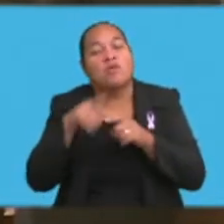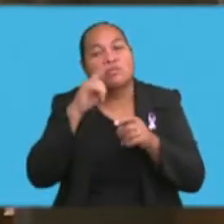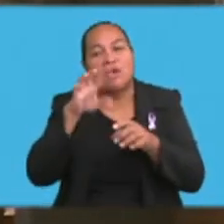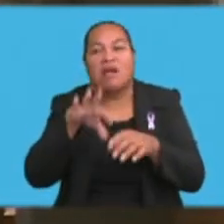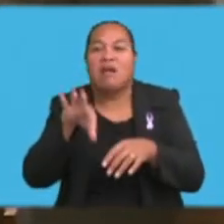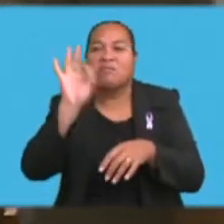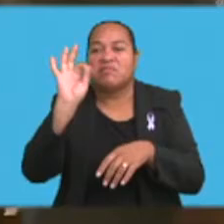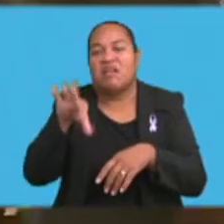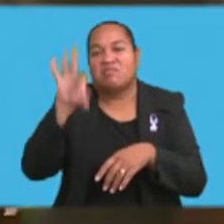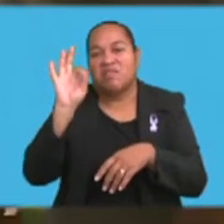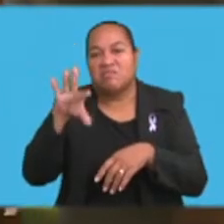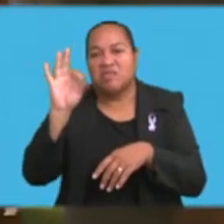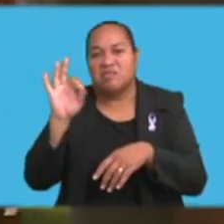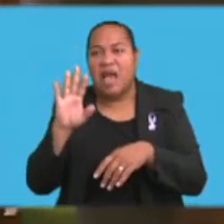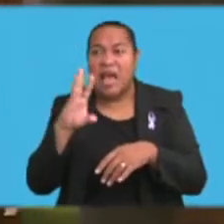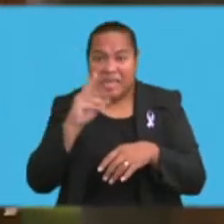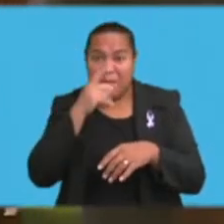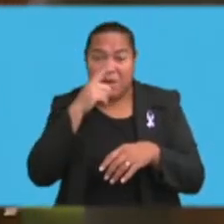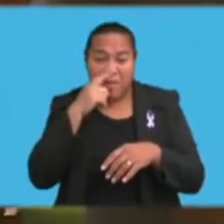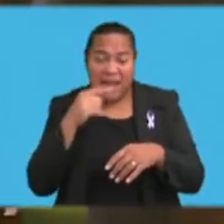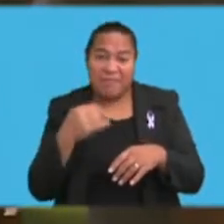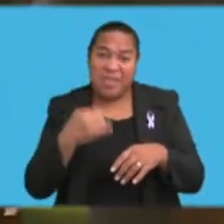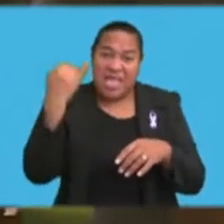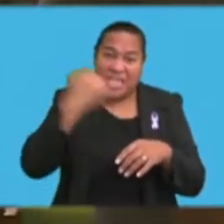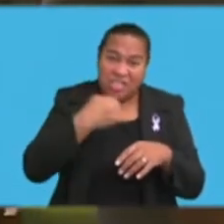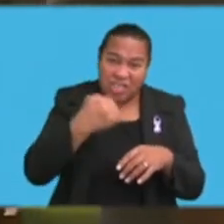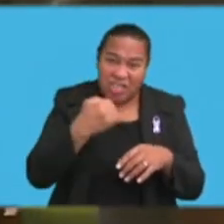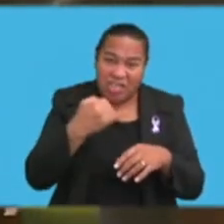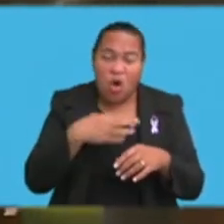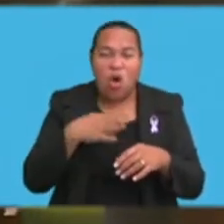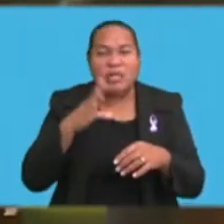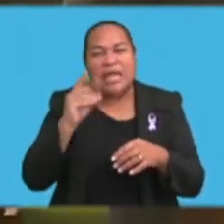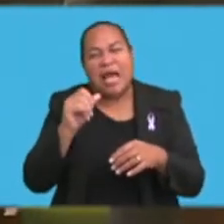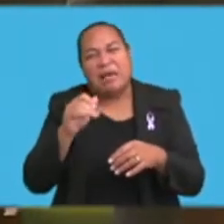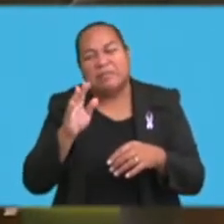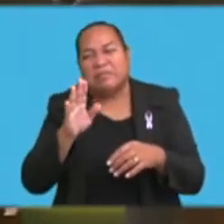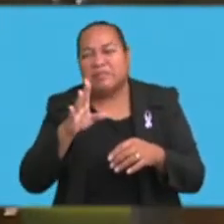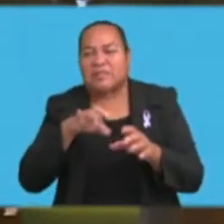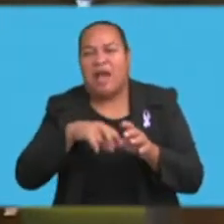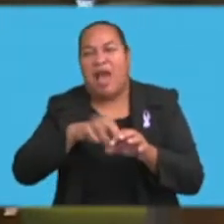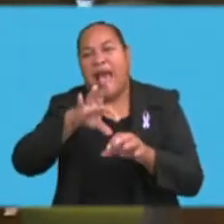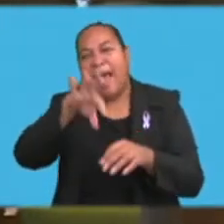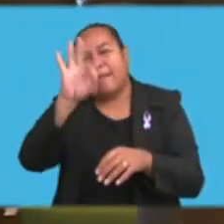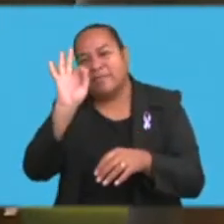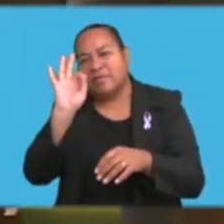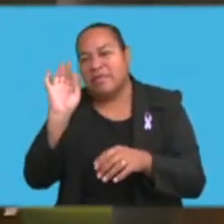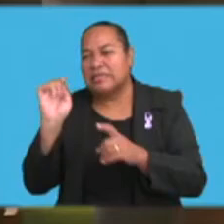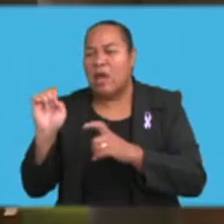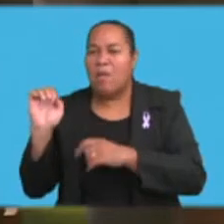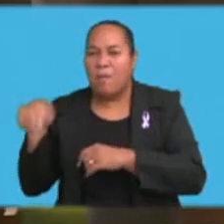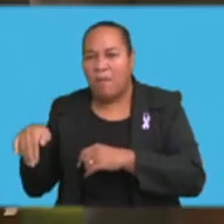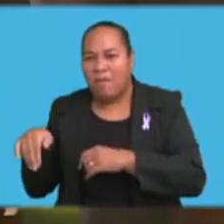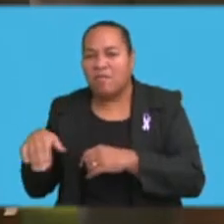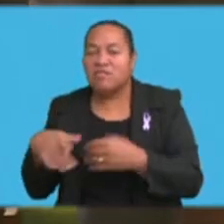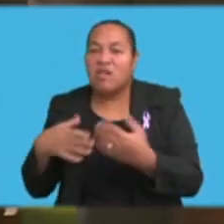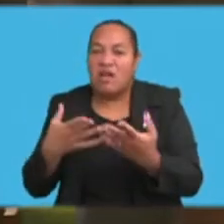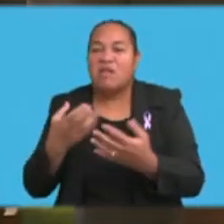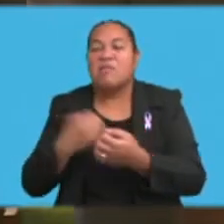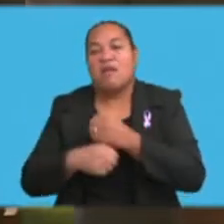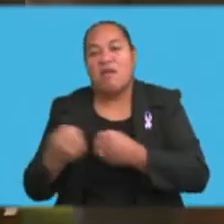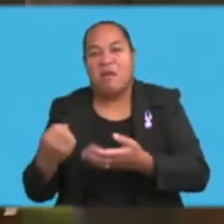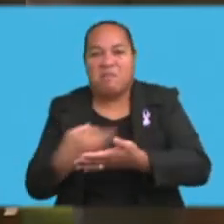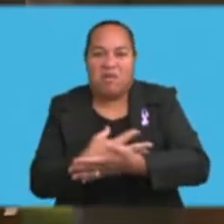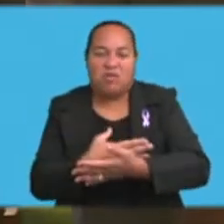because even if people don't die, if they're injured, they're either away from work, you have the issues of absenteeism, and that in turn has an impact on life